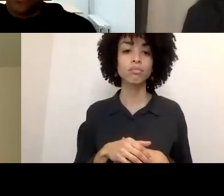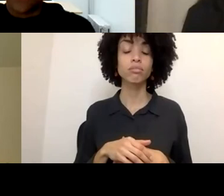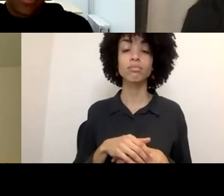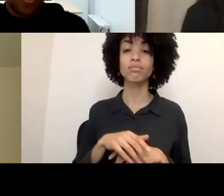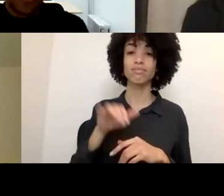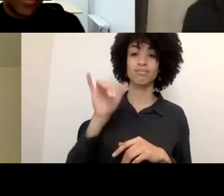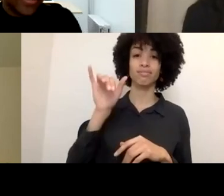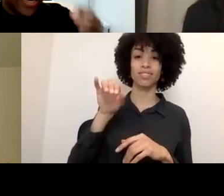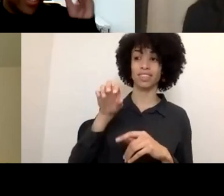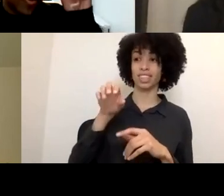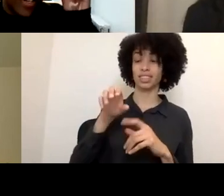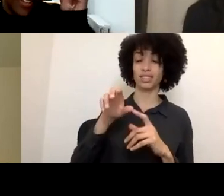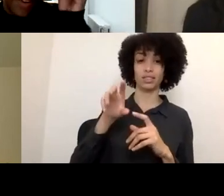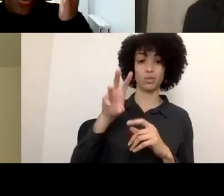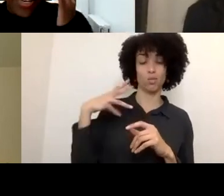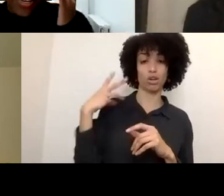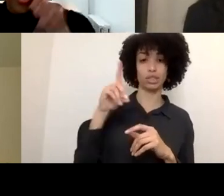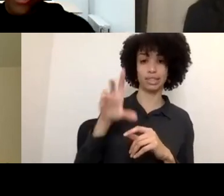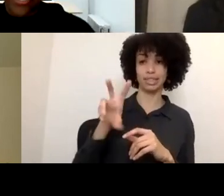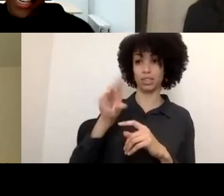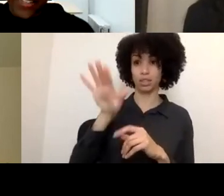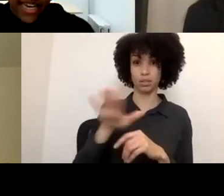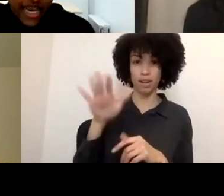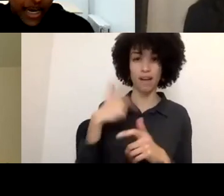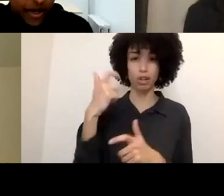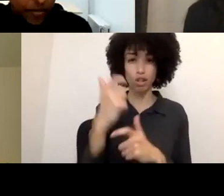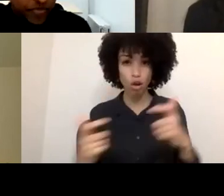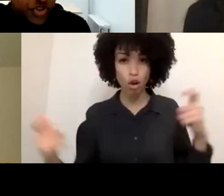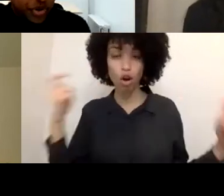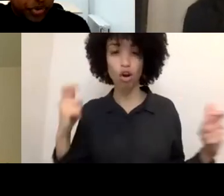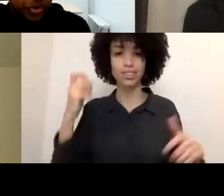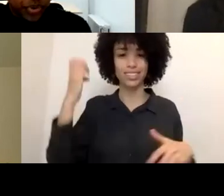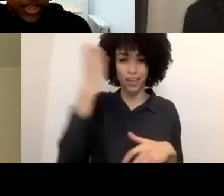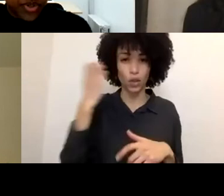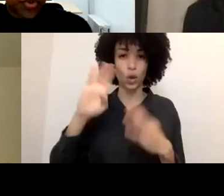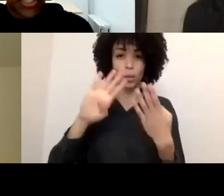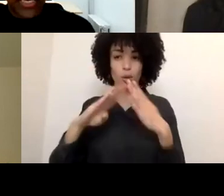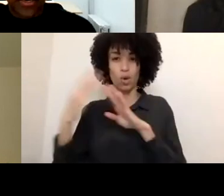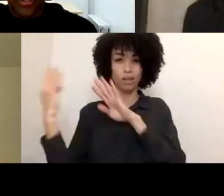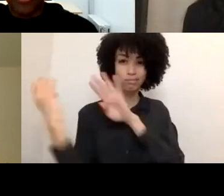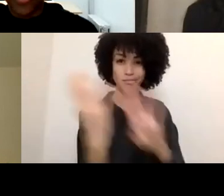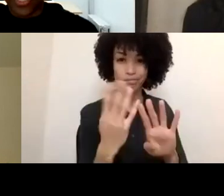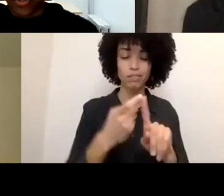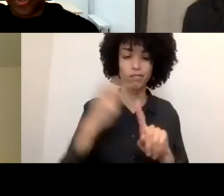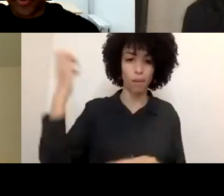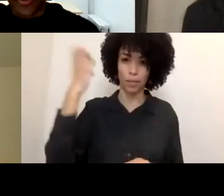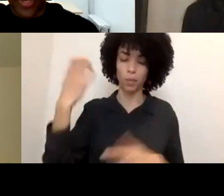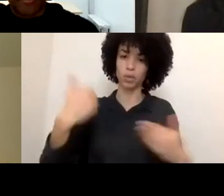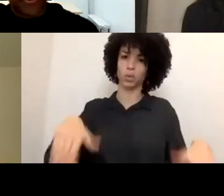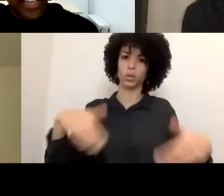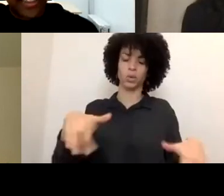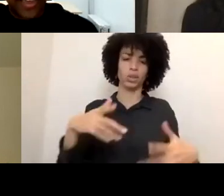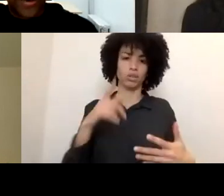largest Ethiopian diasporan community in the United States. So it was really an